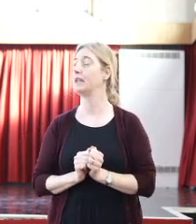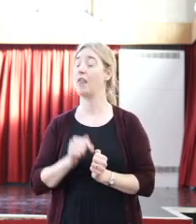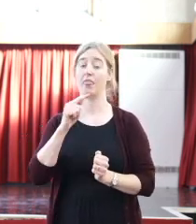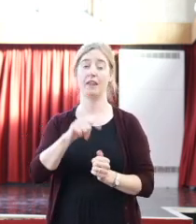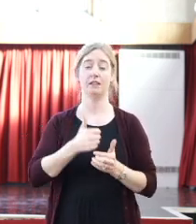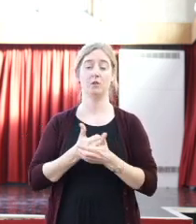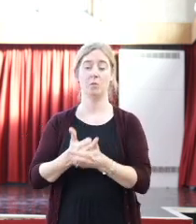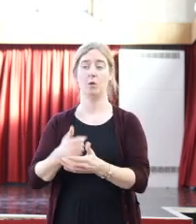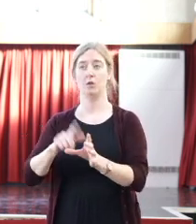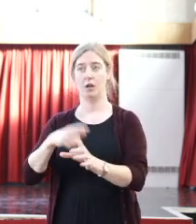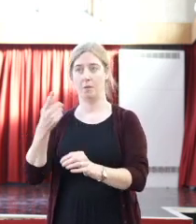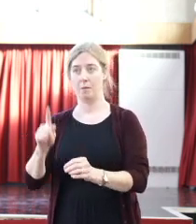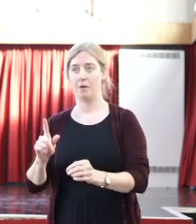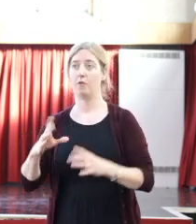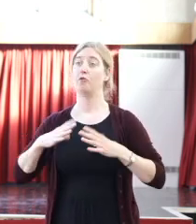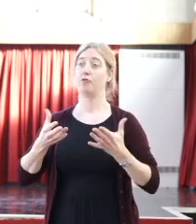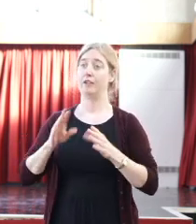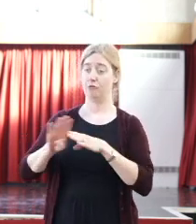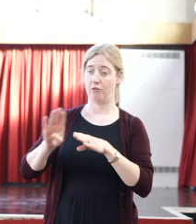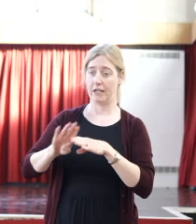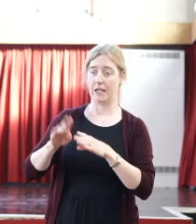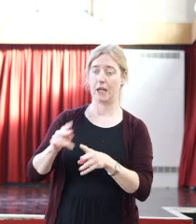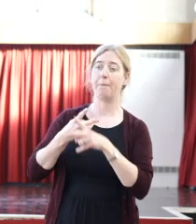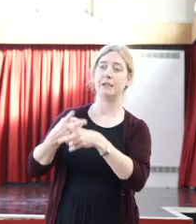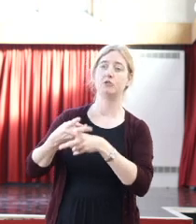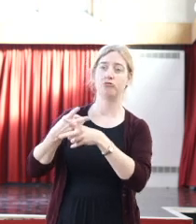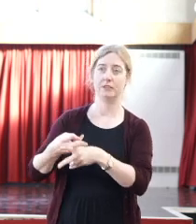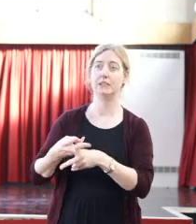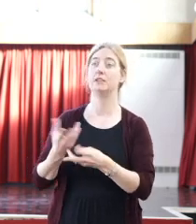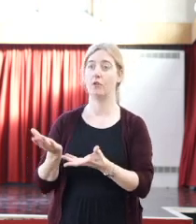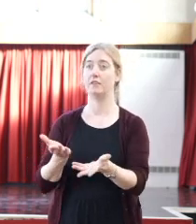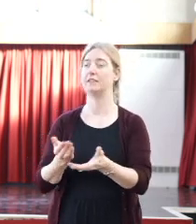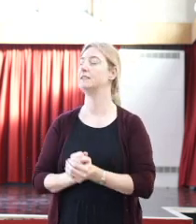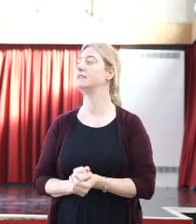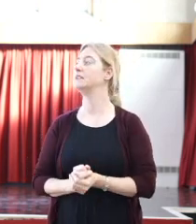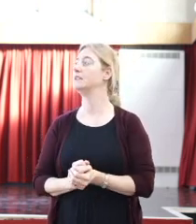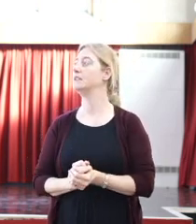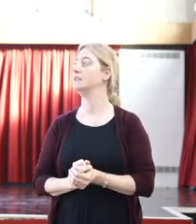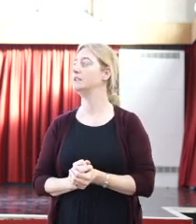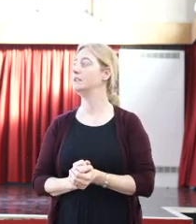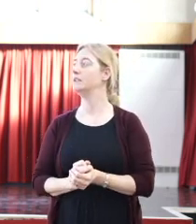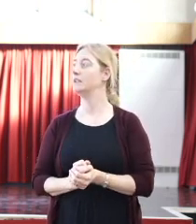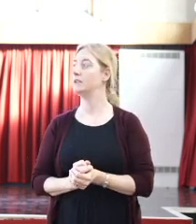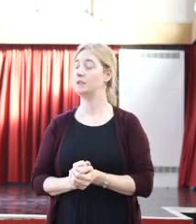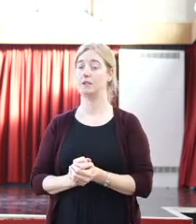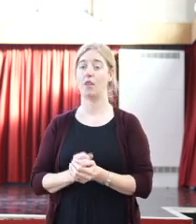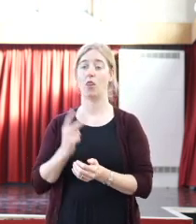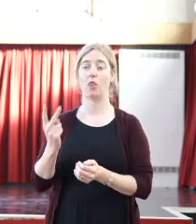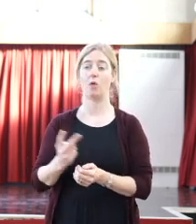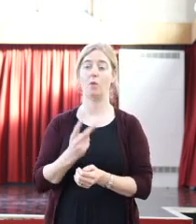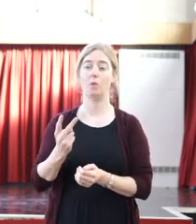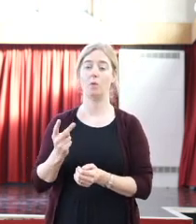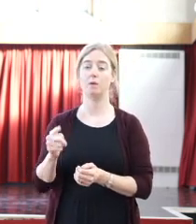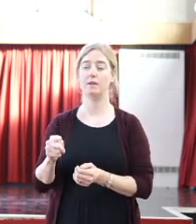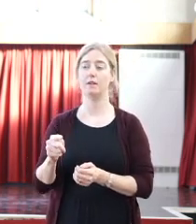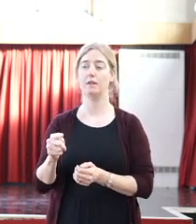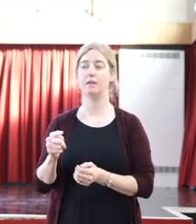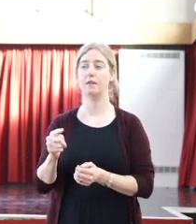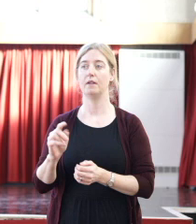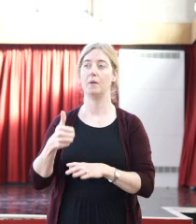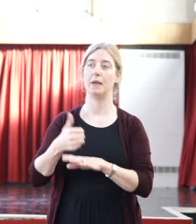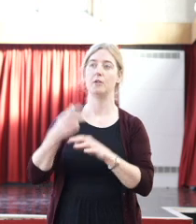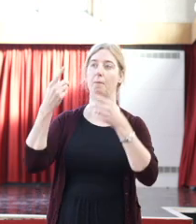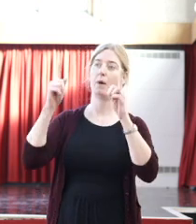people through free training and mentoring programs. Those programs are based on one of our Master of the